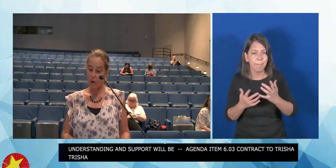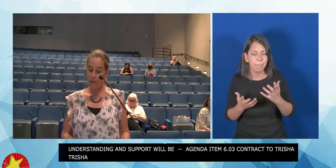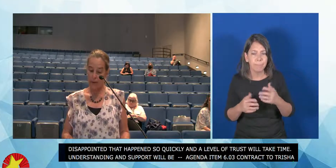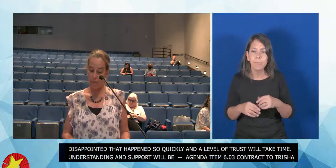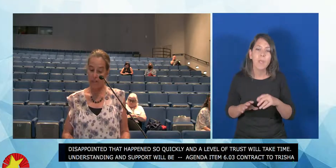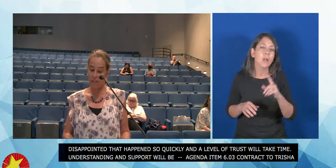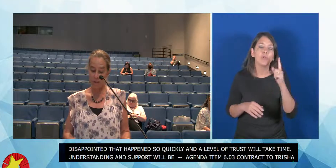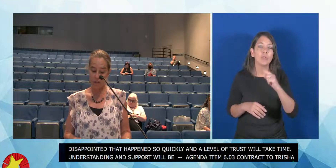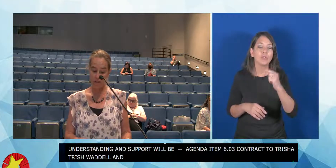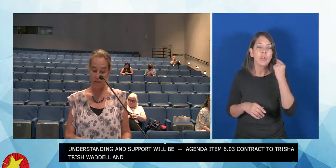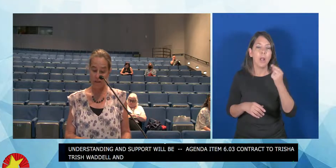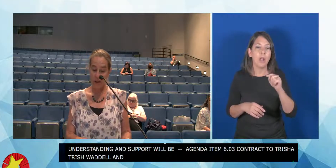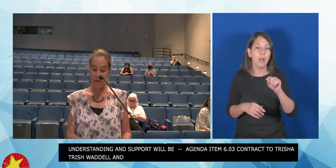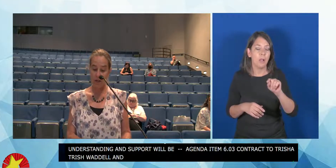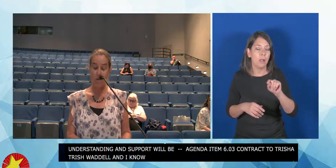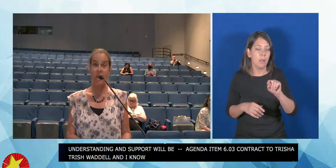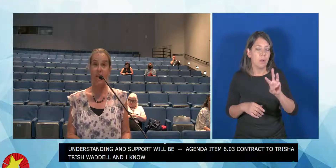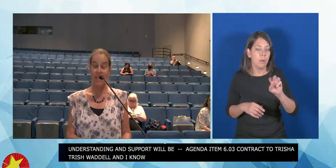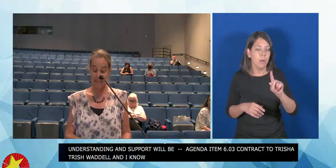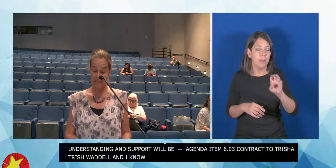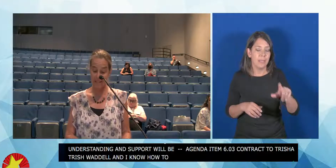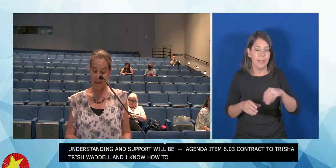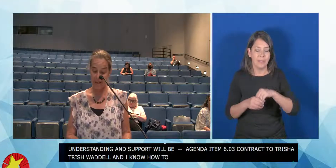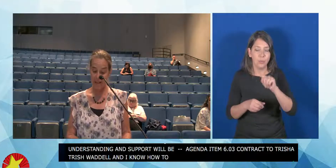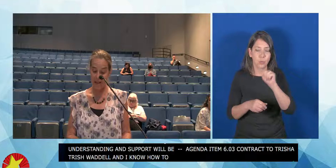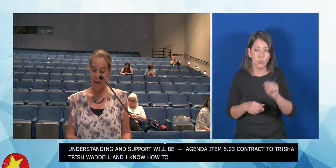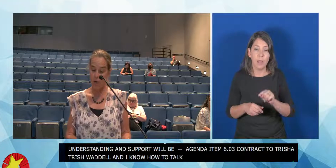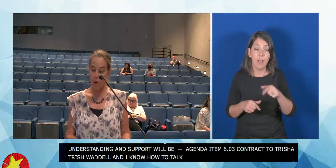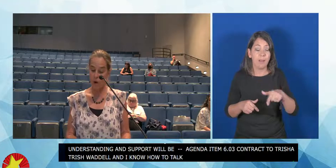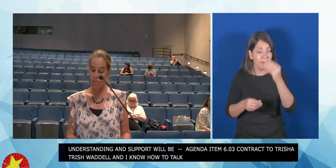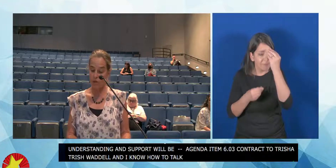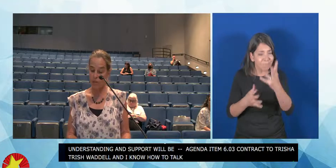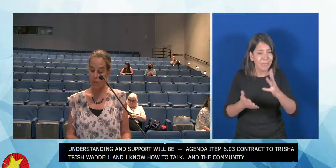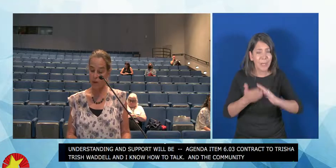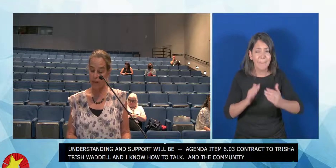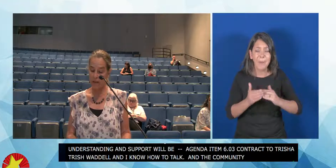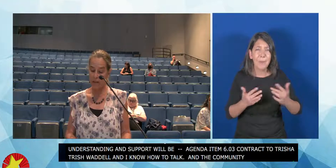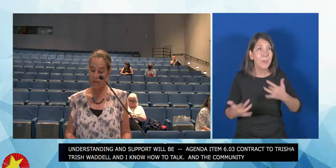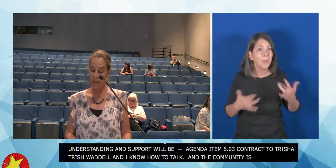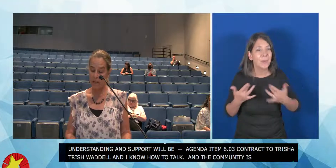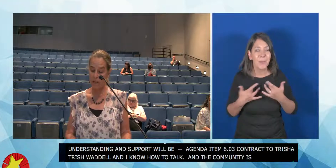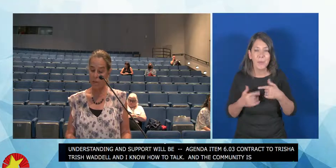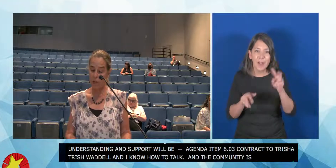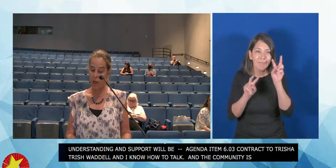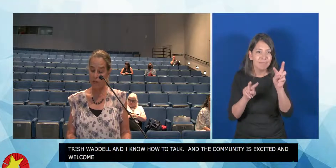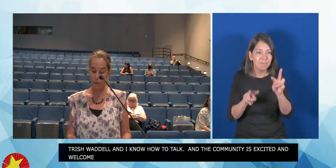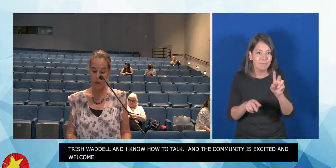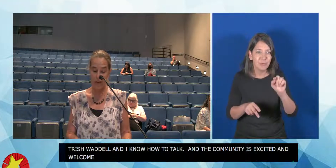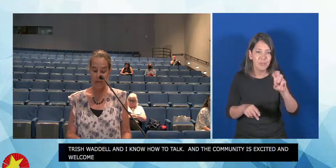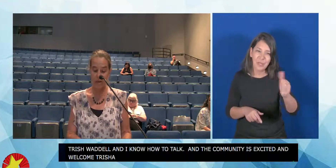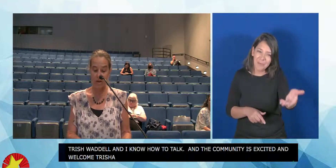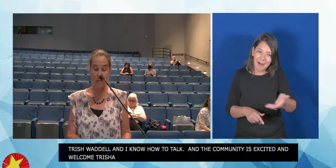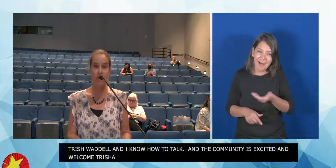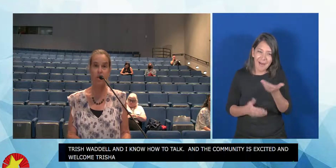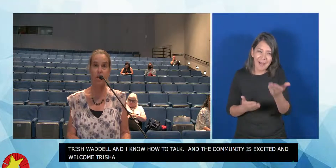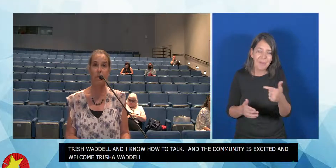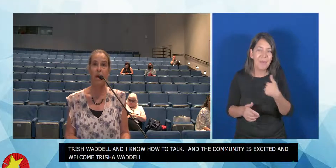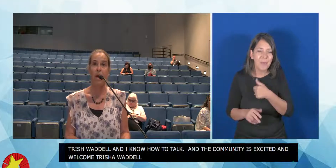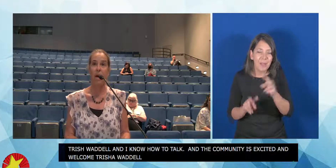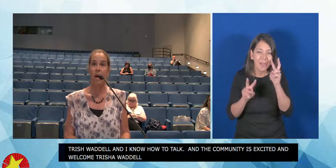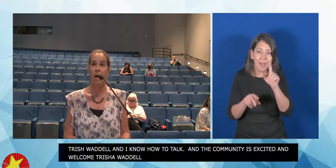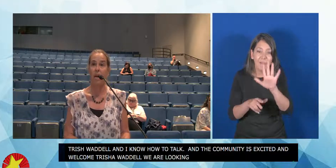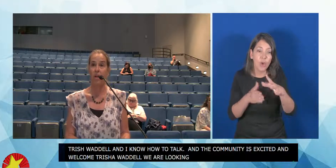Tricia Waddell, principal in Tucson. The community is excited and welcome Tricia Waddell. We're looking forward to having her